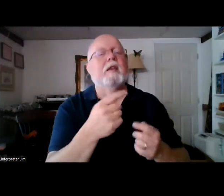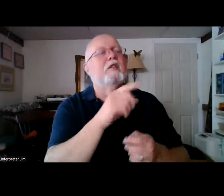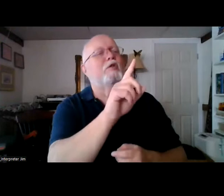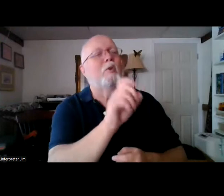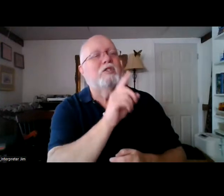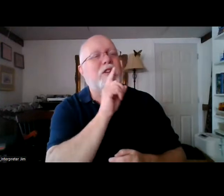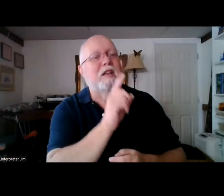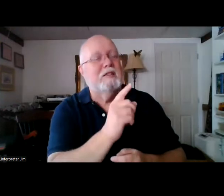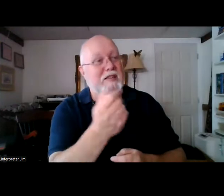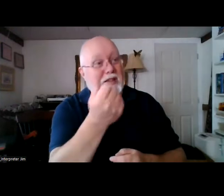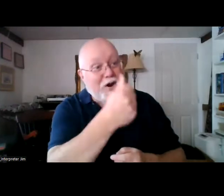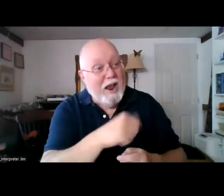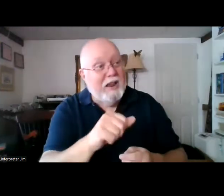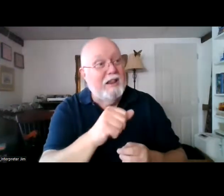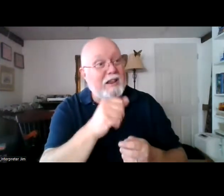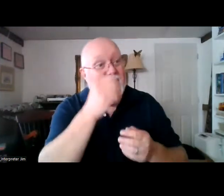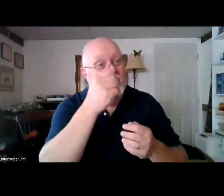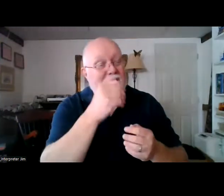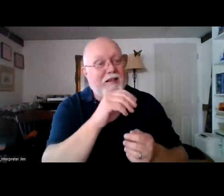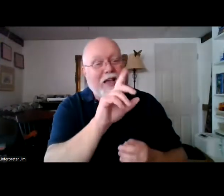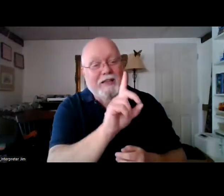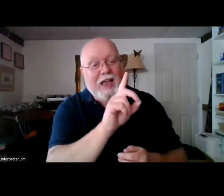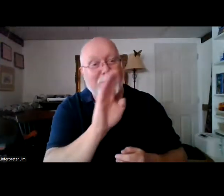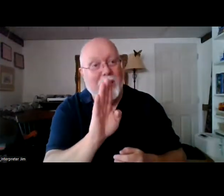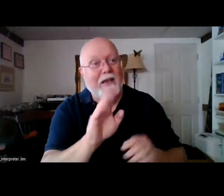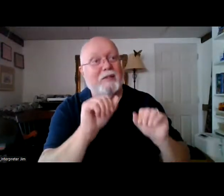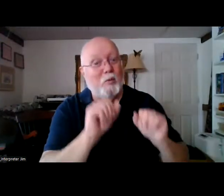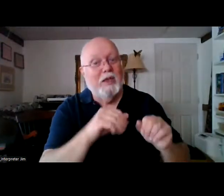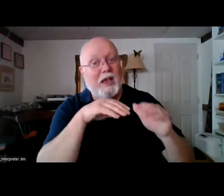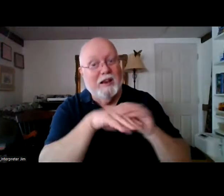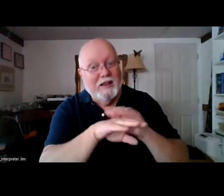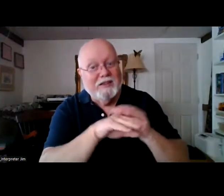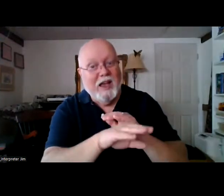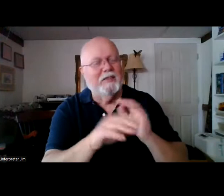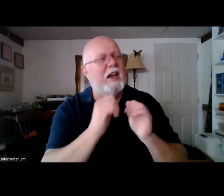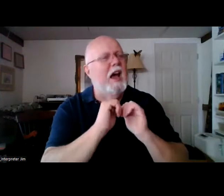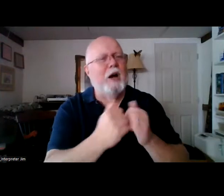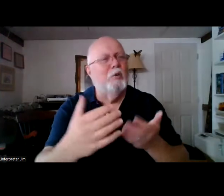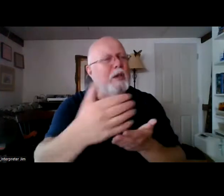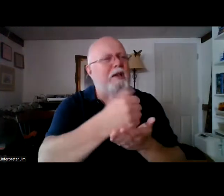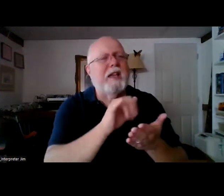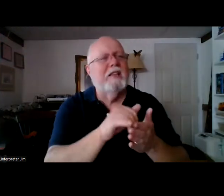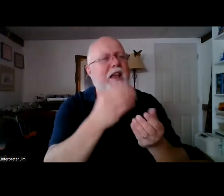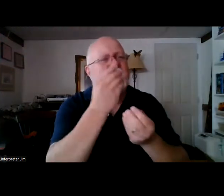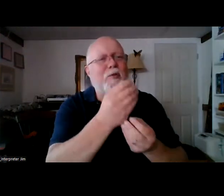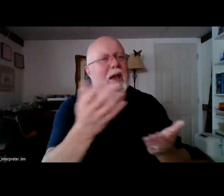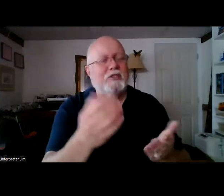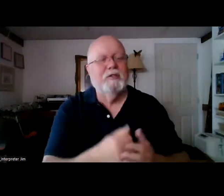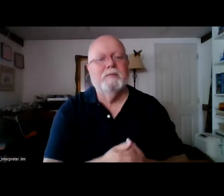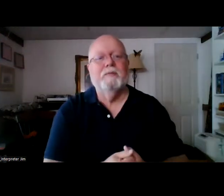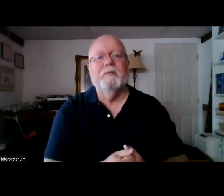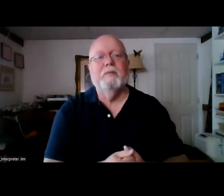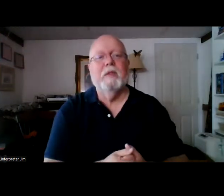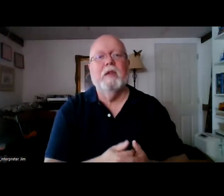and, is it collected in a way and housed in an area that is compiled and together? In terms of